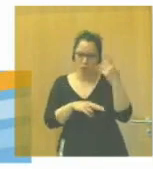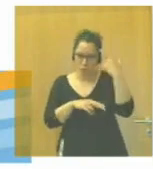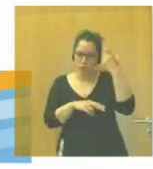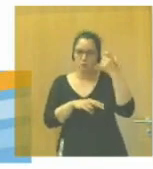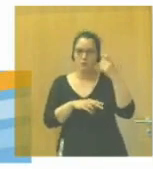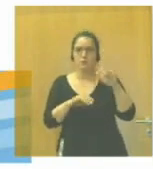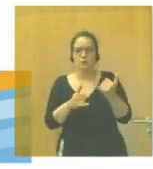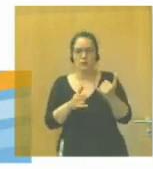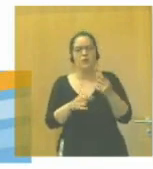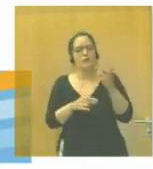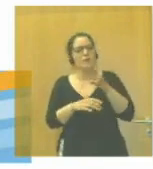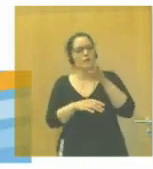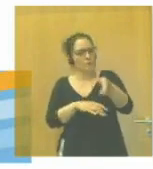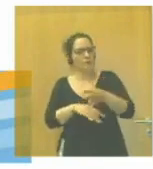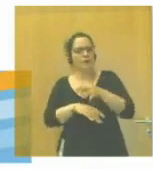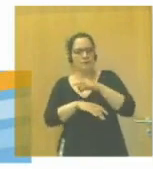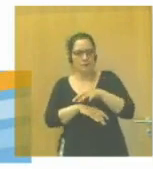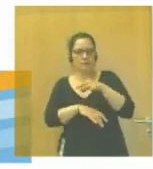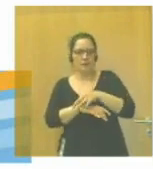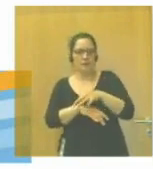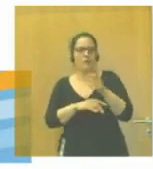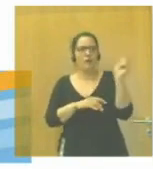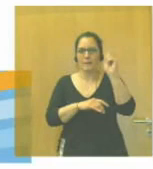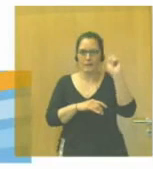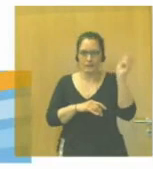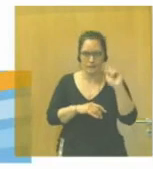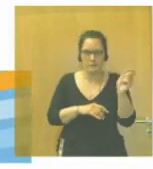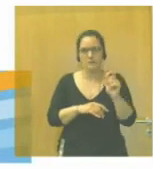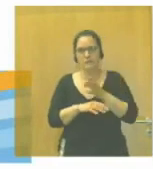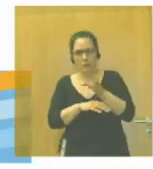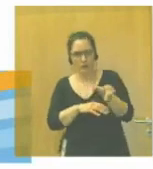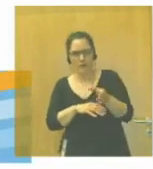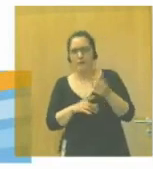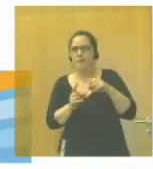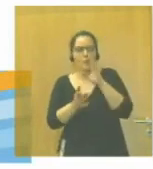attempt. These are missed opportunities.